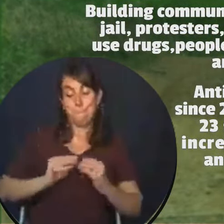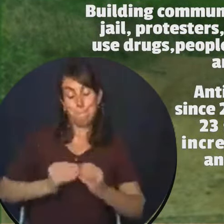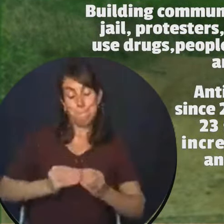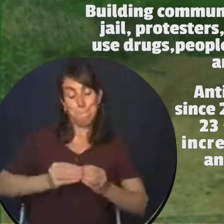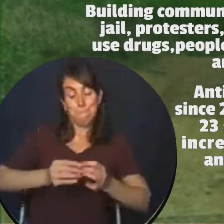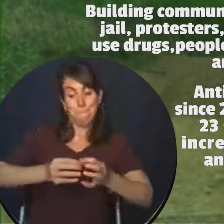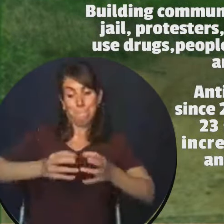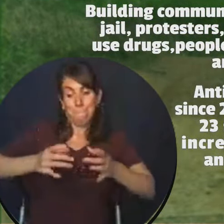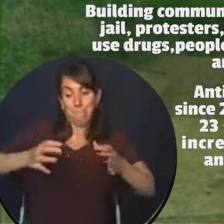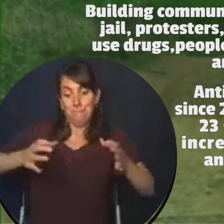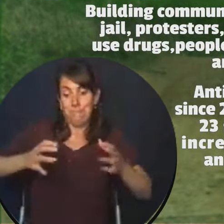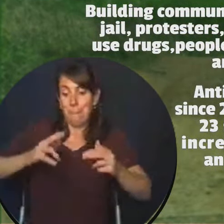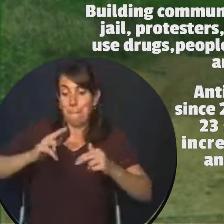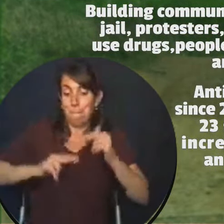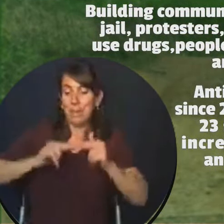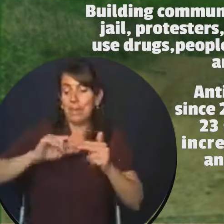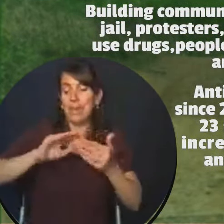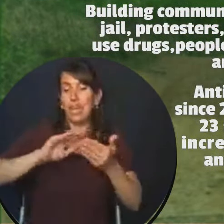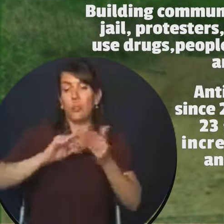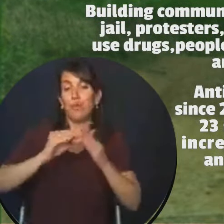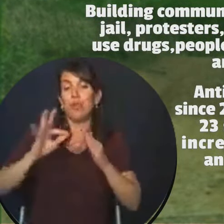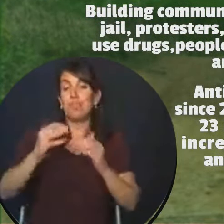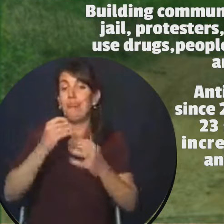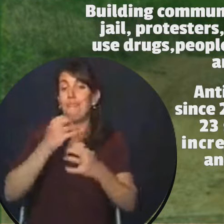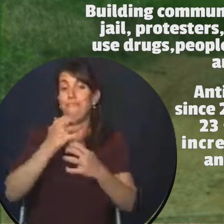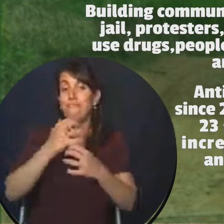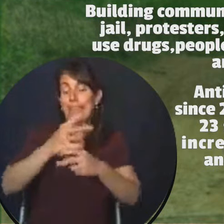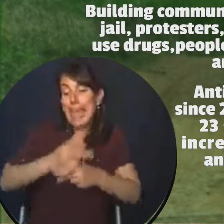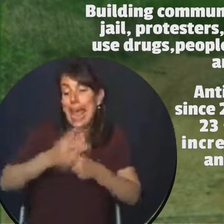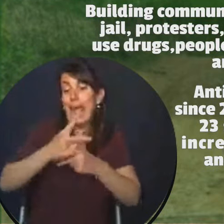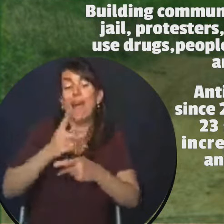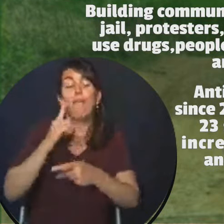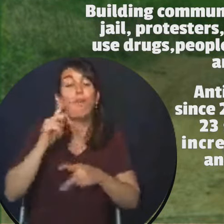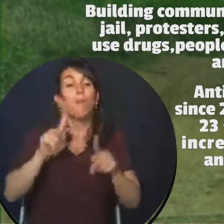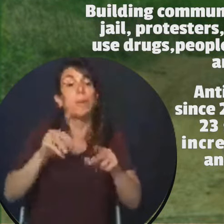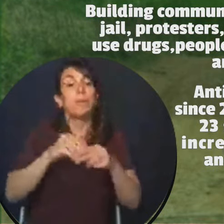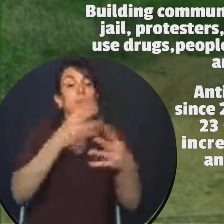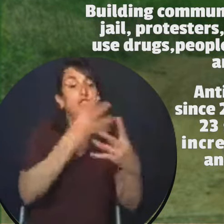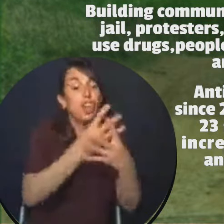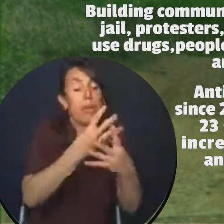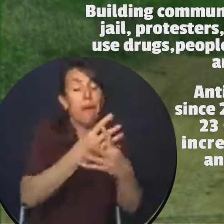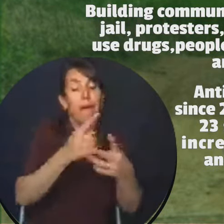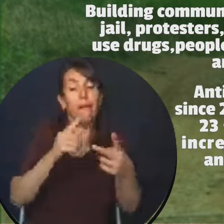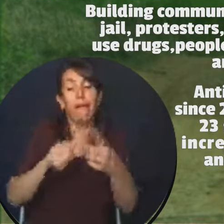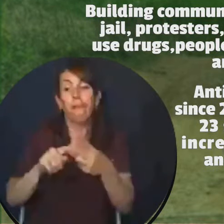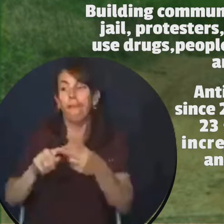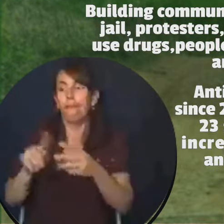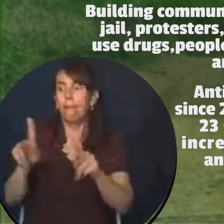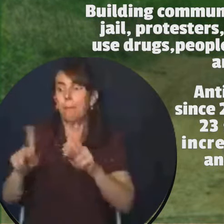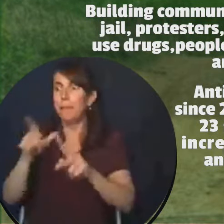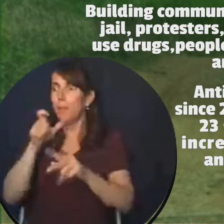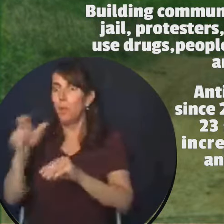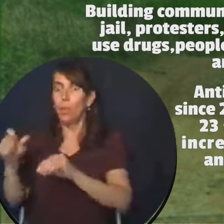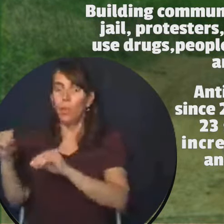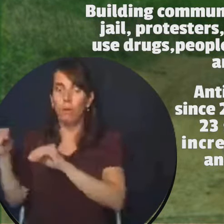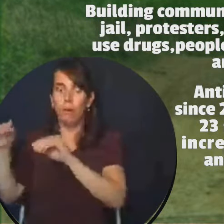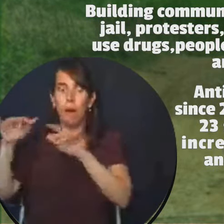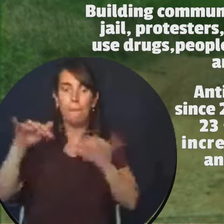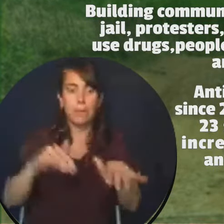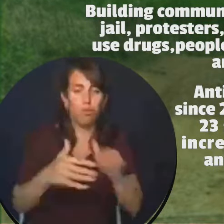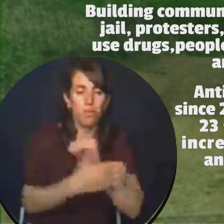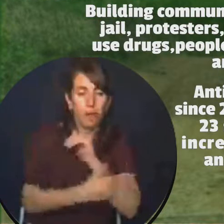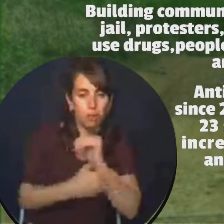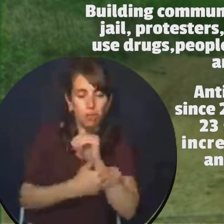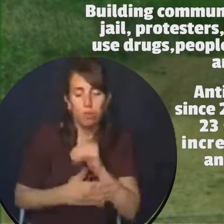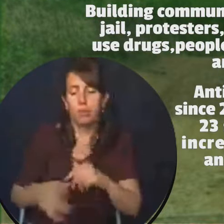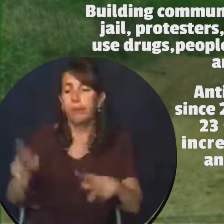for people in jail, for protesters, for migrants, for houseless people, for people who use drugs, people who seek